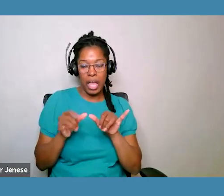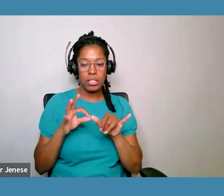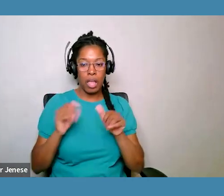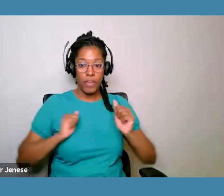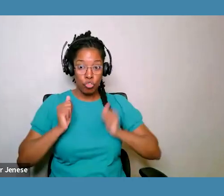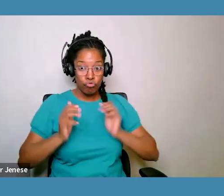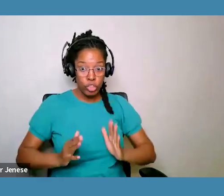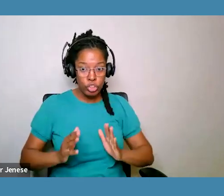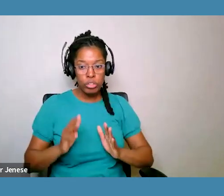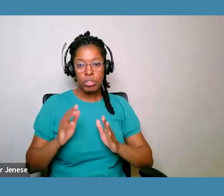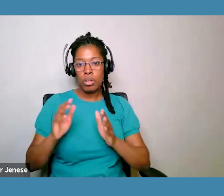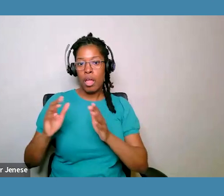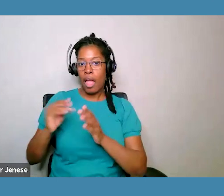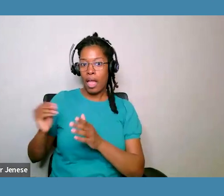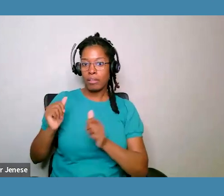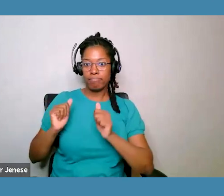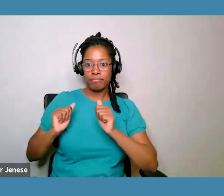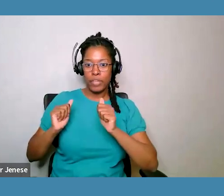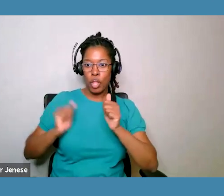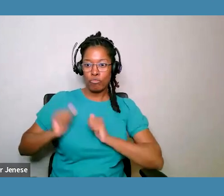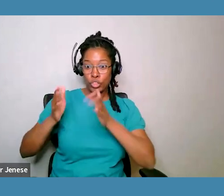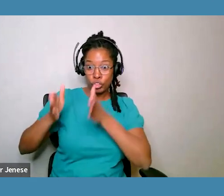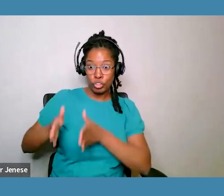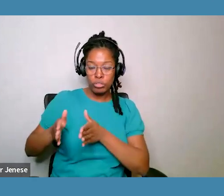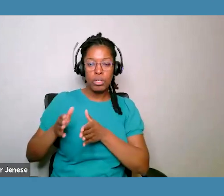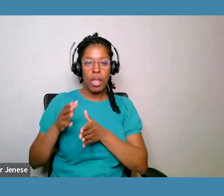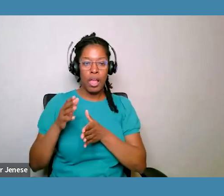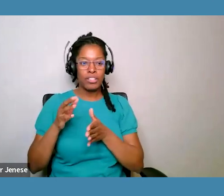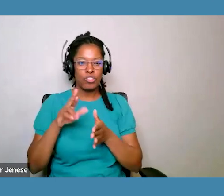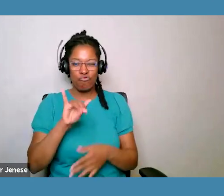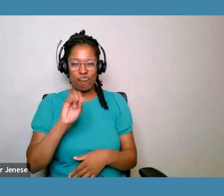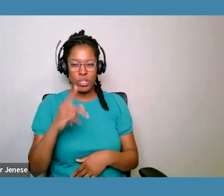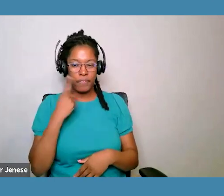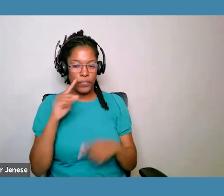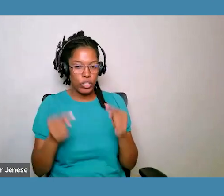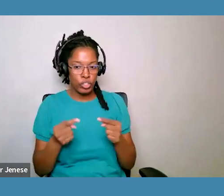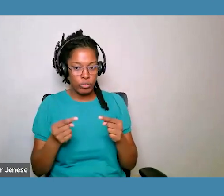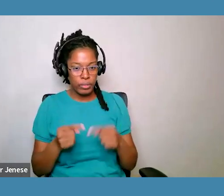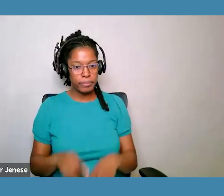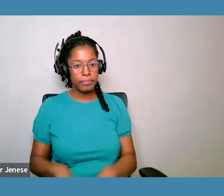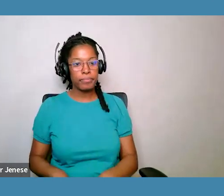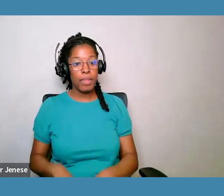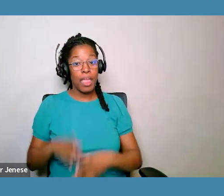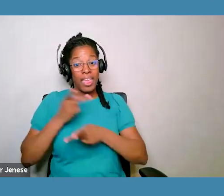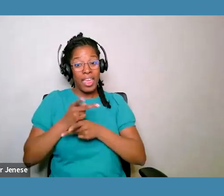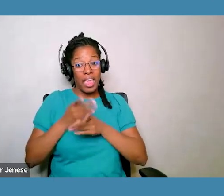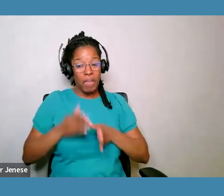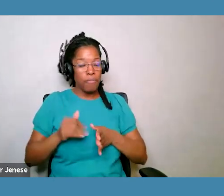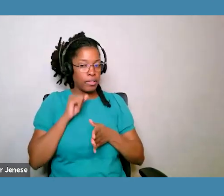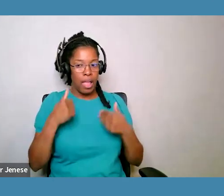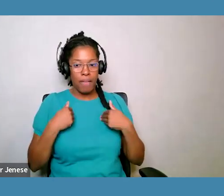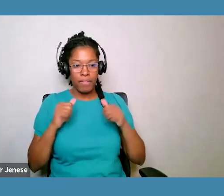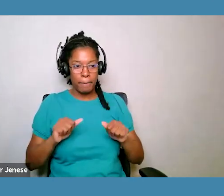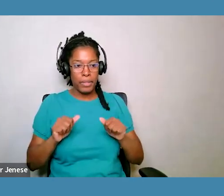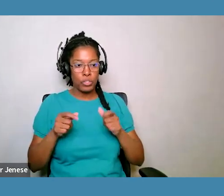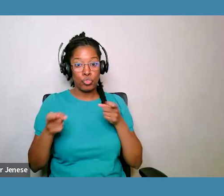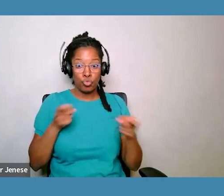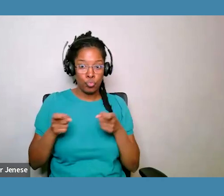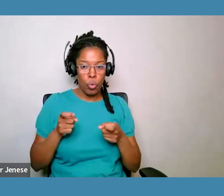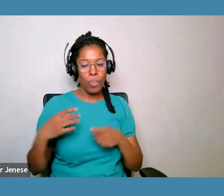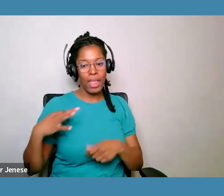the subjects of aggression at risk of injury. The caregiver has insufficient ability to control the